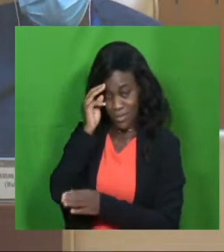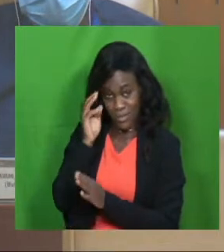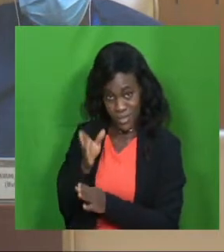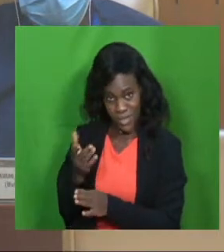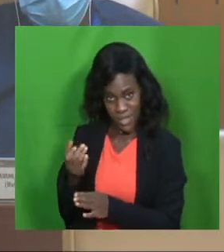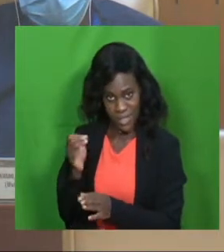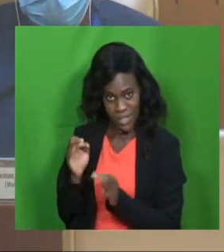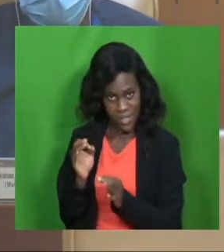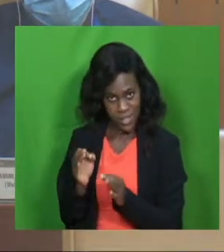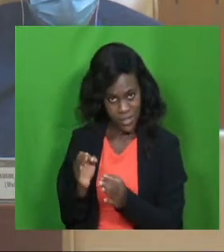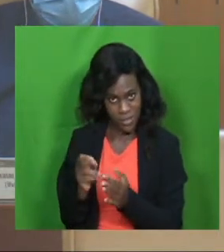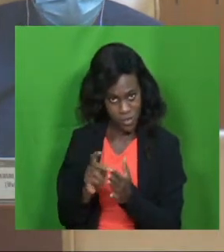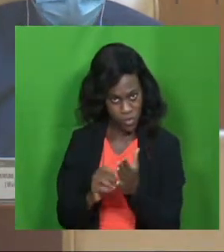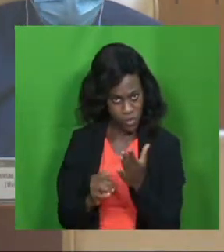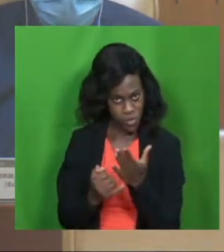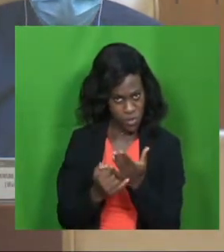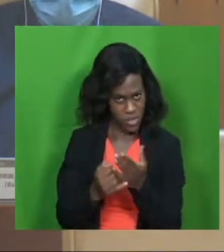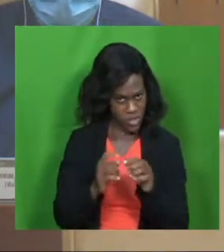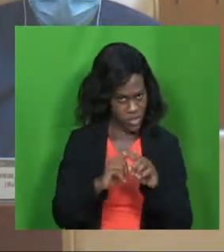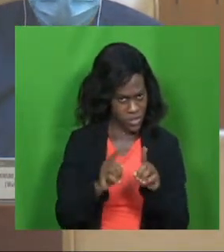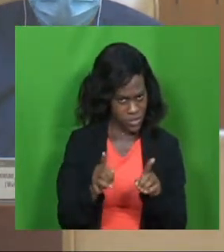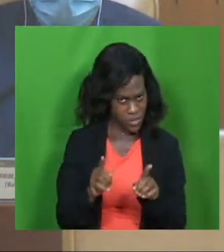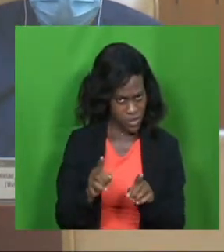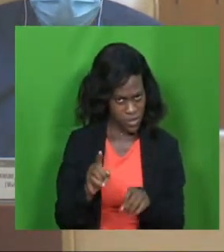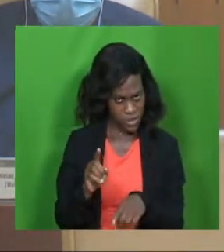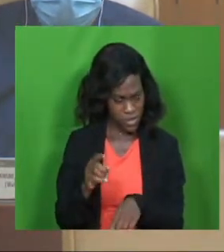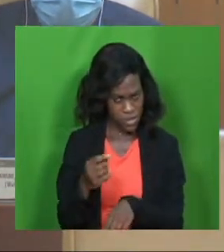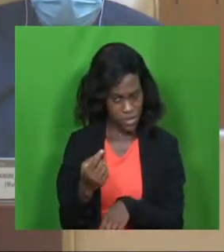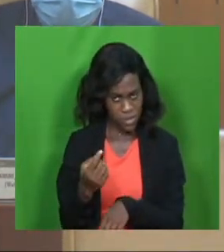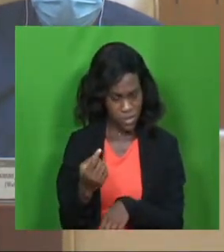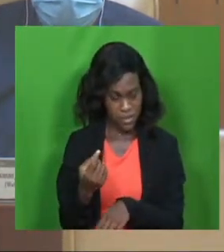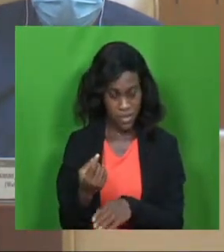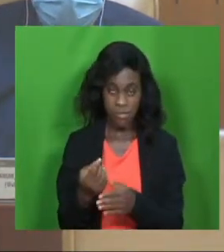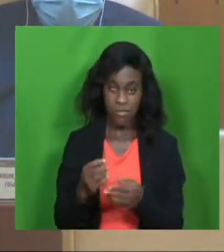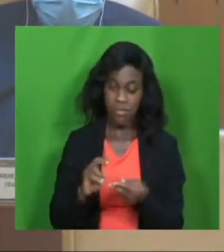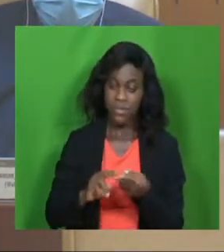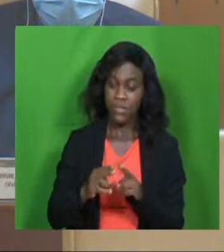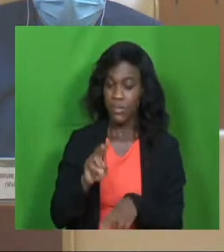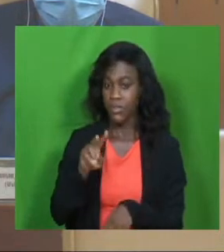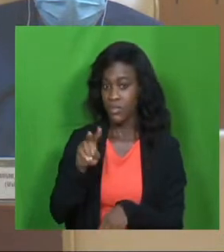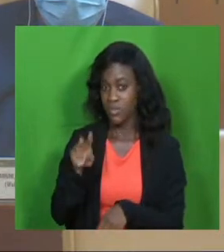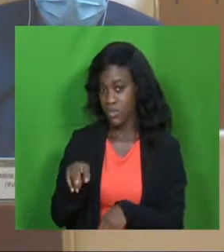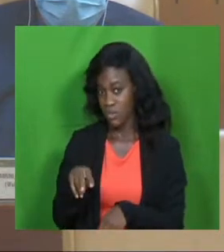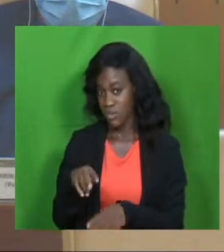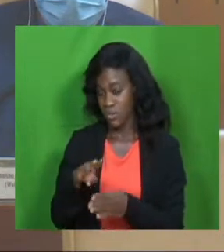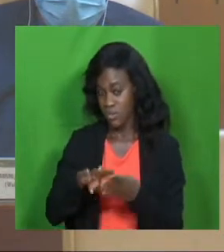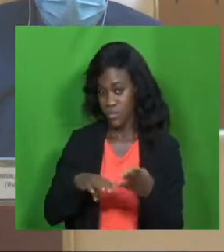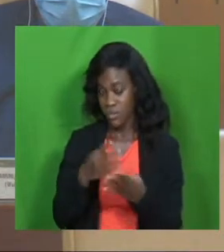are 2 projects in Apenkwa. Number 22, table 4.4.